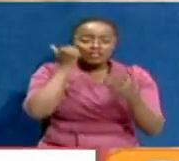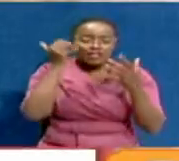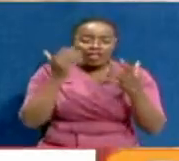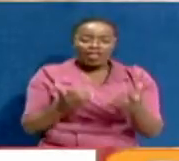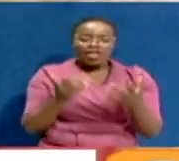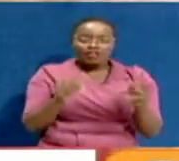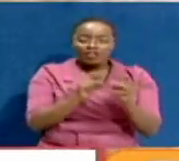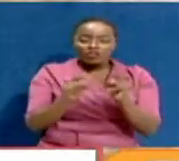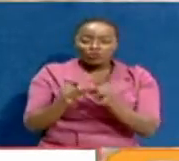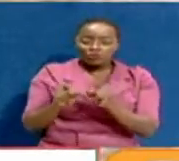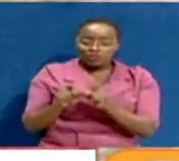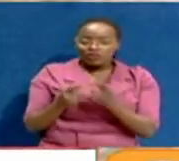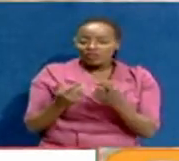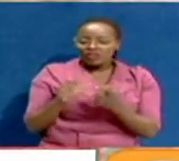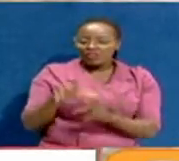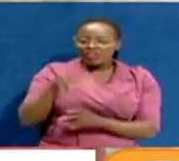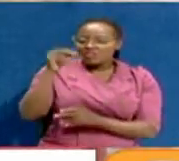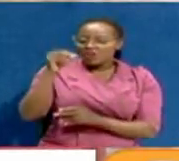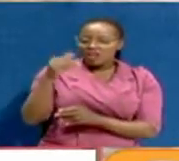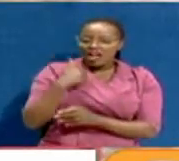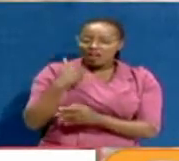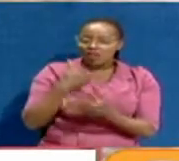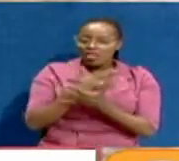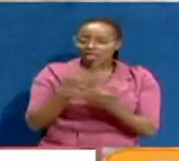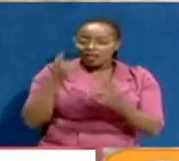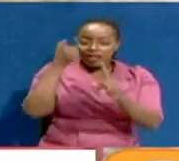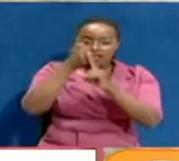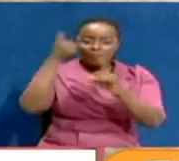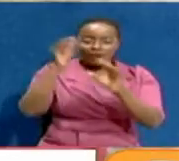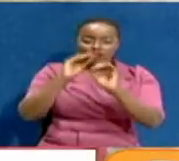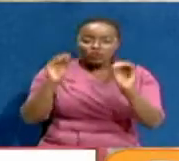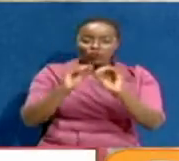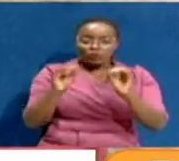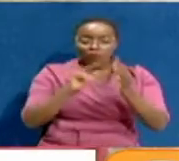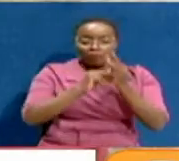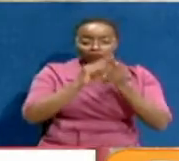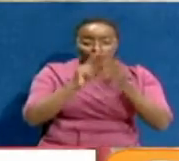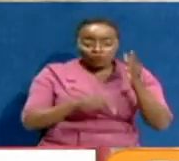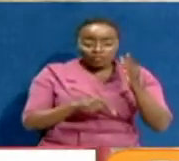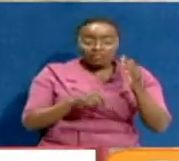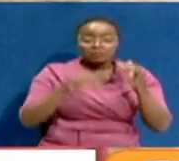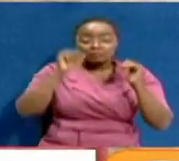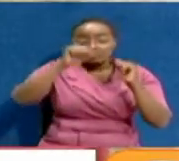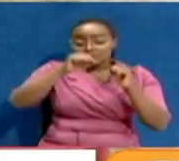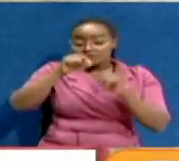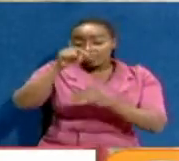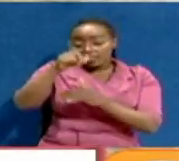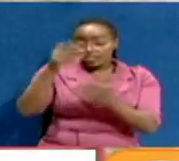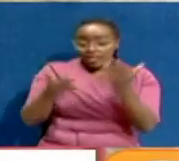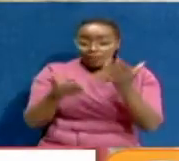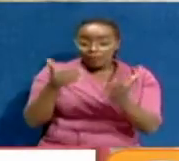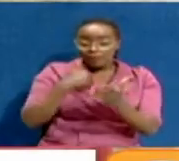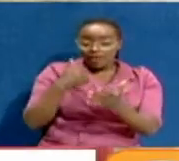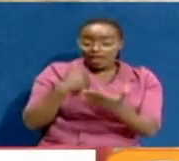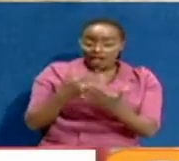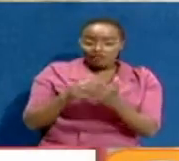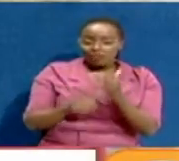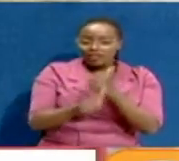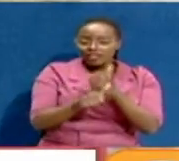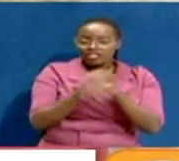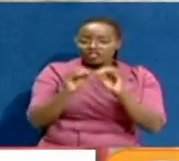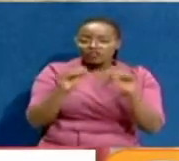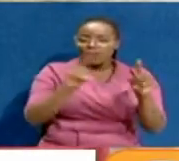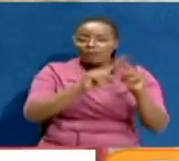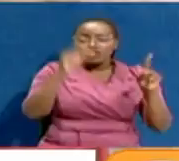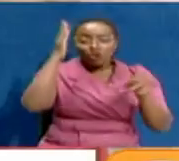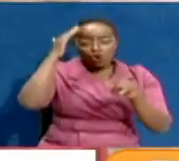disease, and it's not really been found to have any impact on that. So much as some of this may not necessarily be harmful, remember